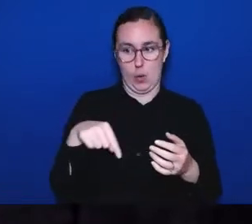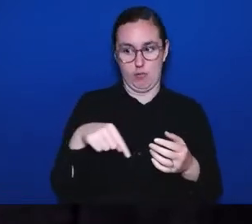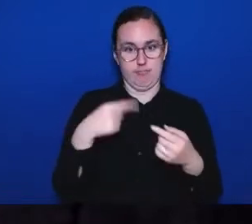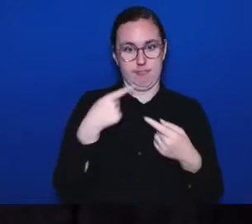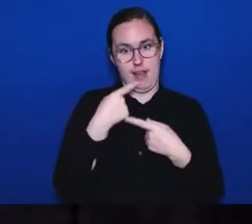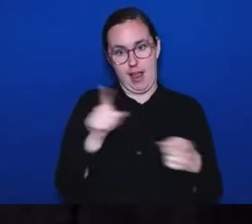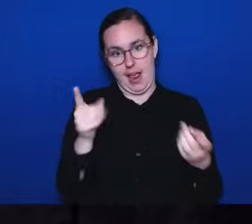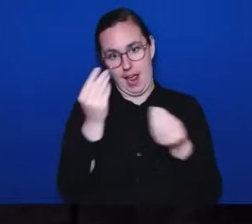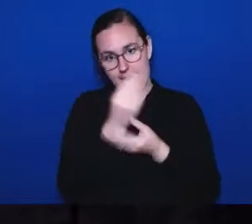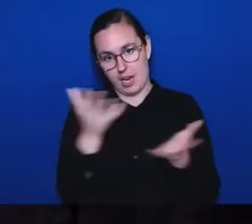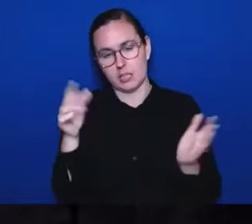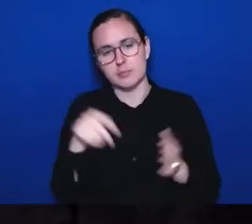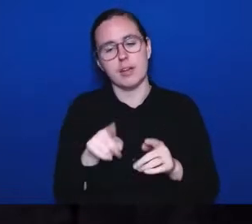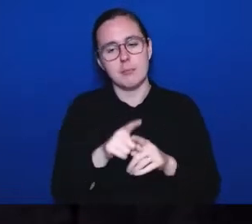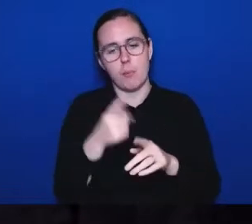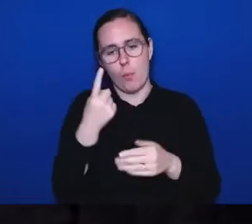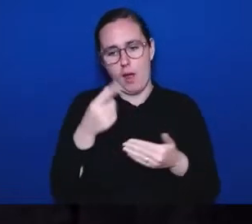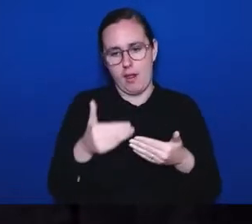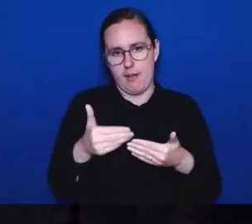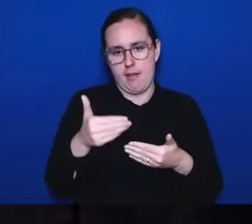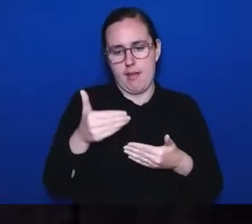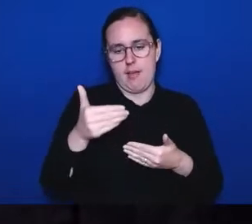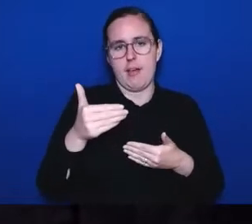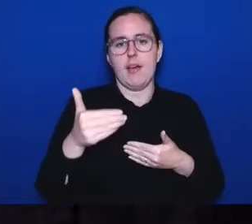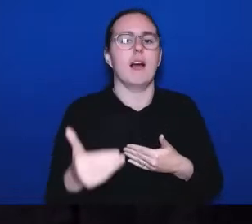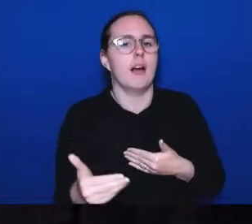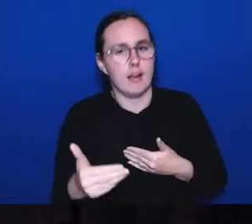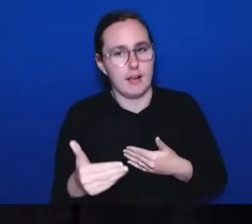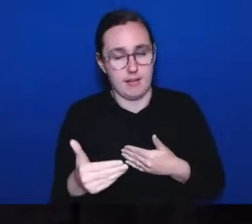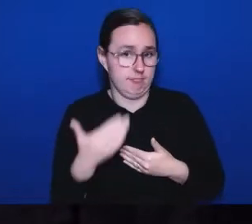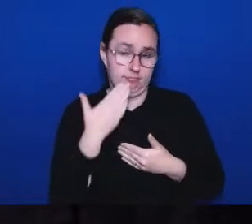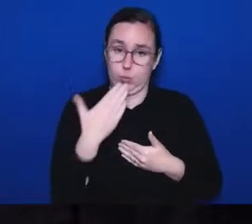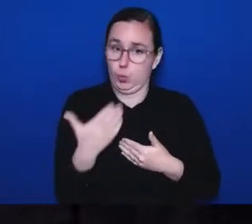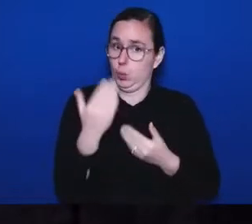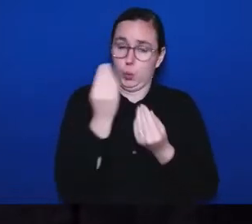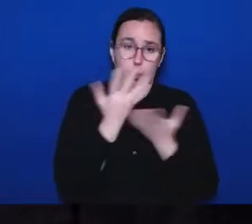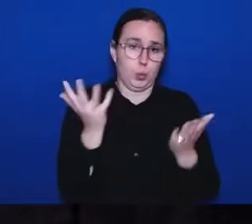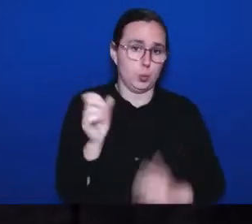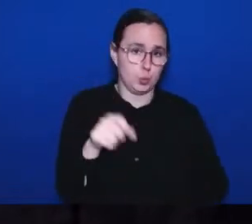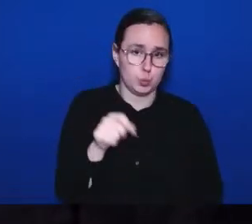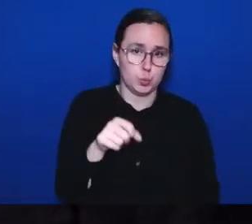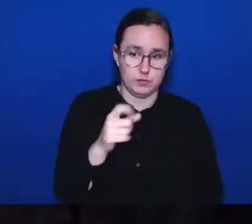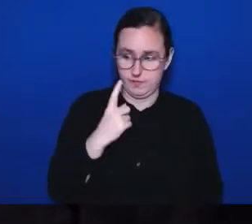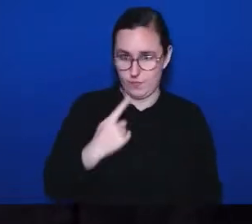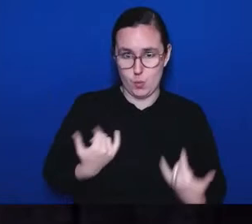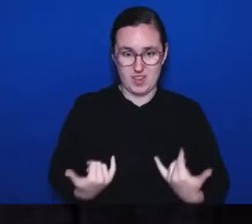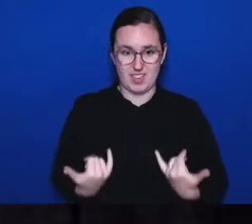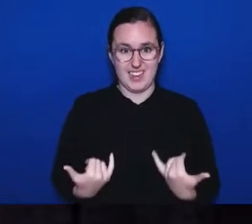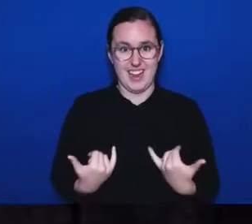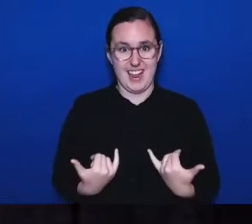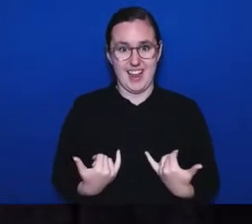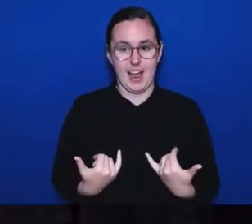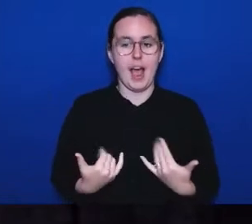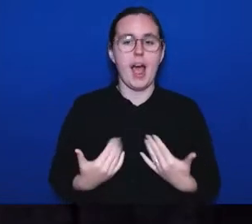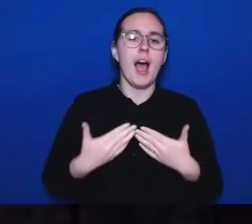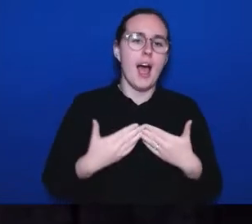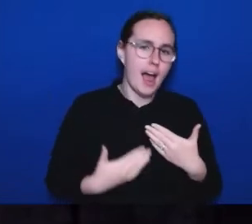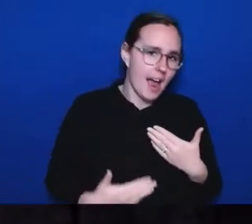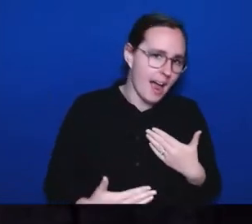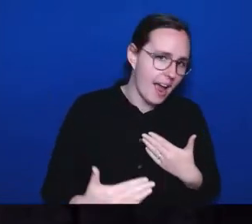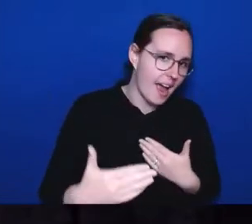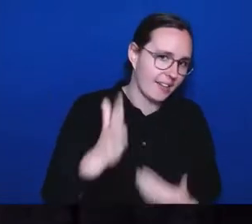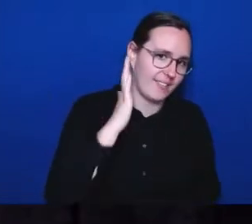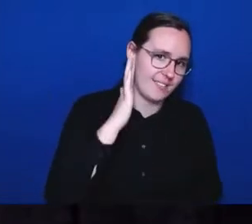and it's good news for patients today, and it's good news for not just now, for doctors now, but in the future.